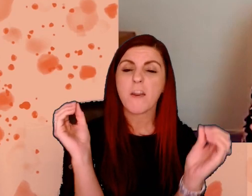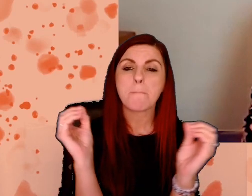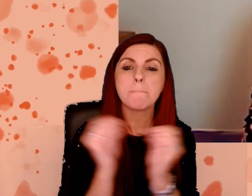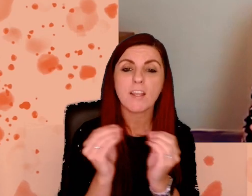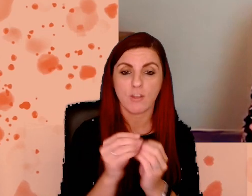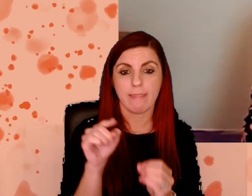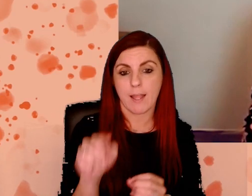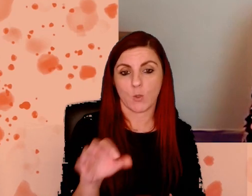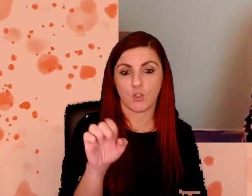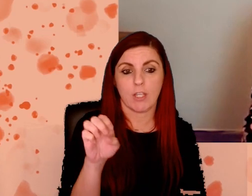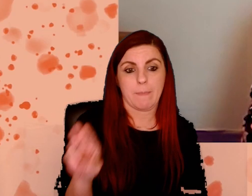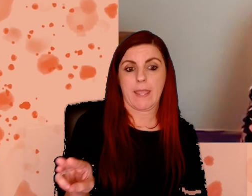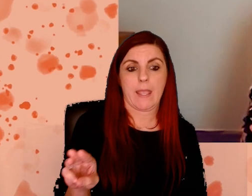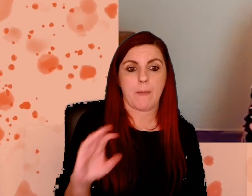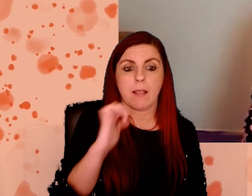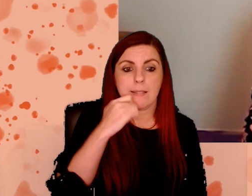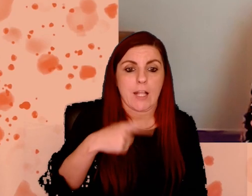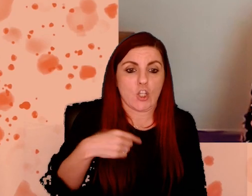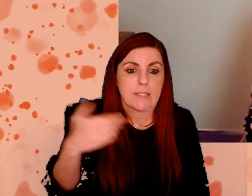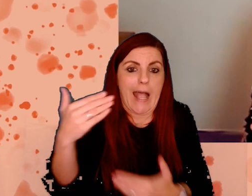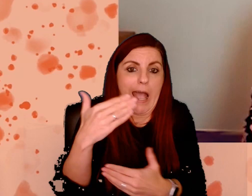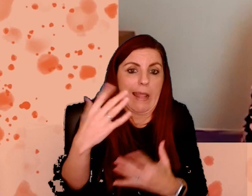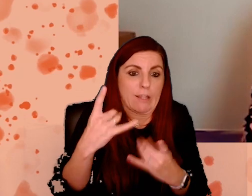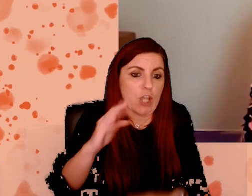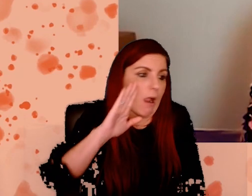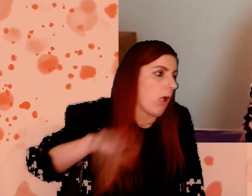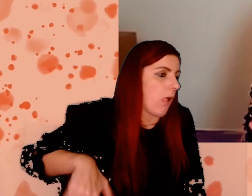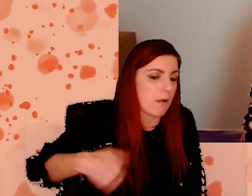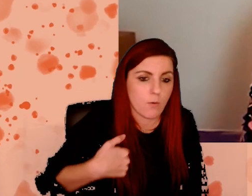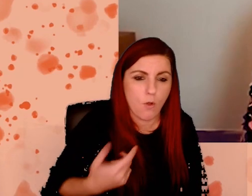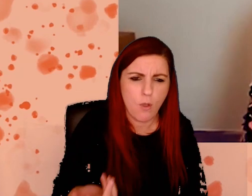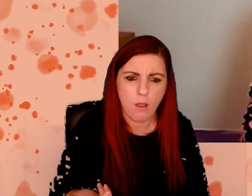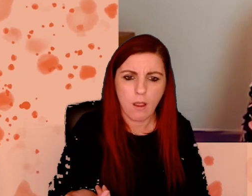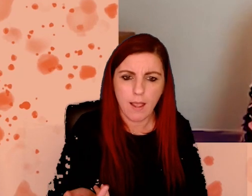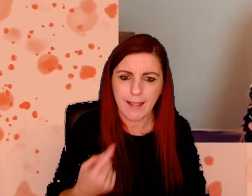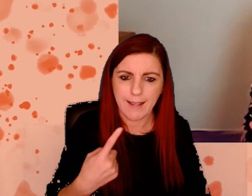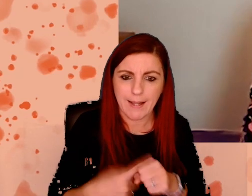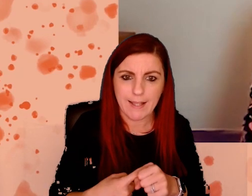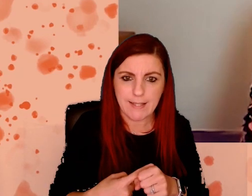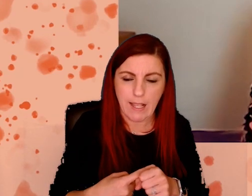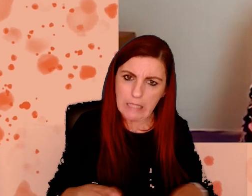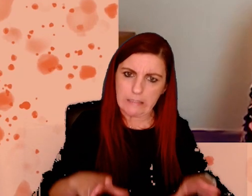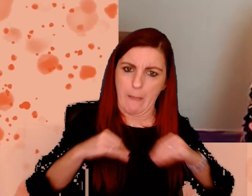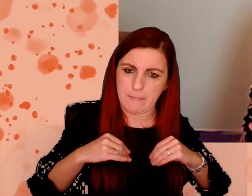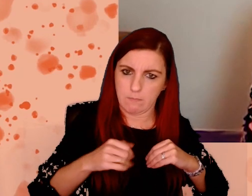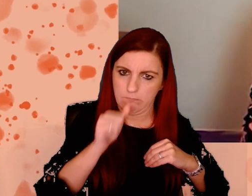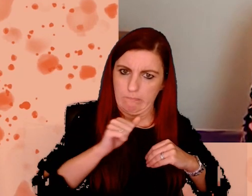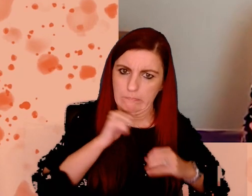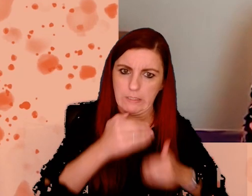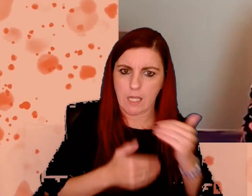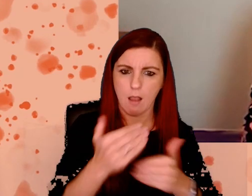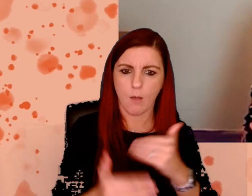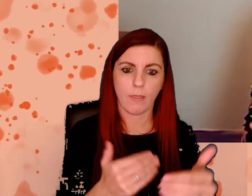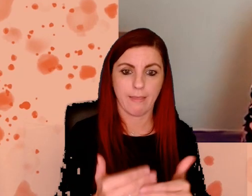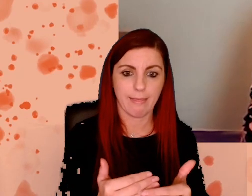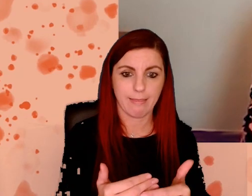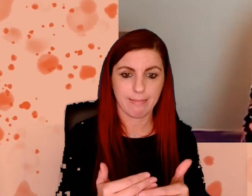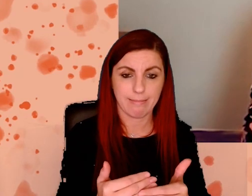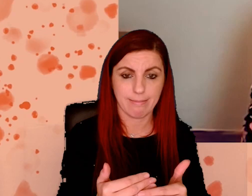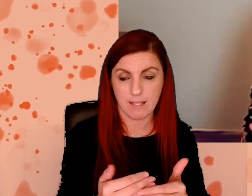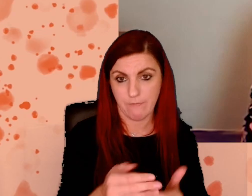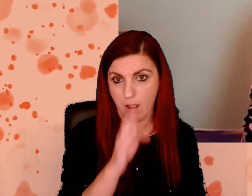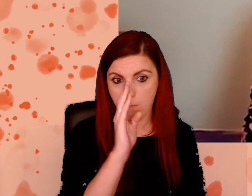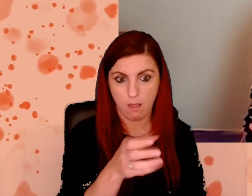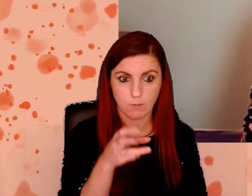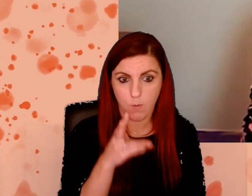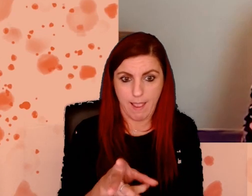GP because they'll just hide in the chair. Again, it's suck it up and get on with it. That's a very crude way